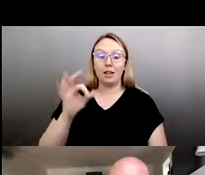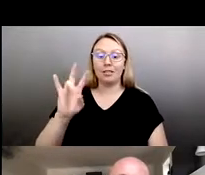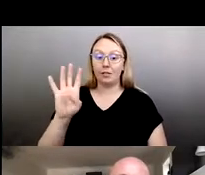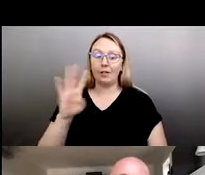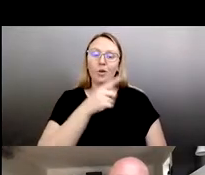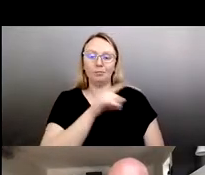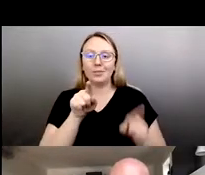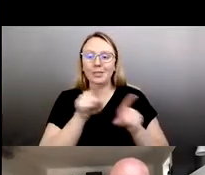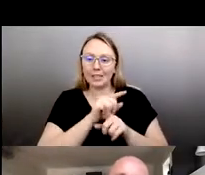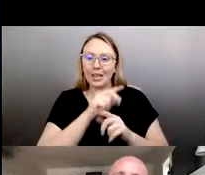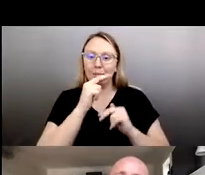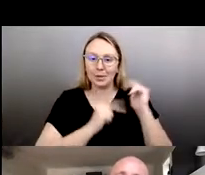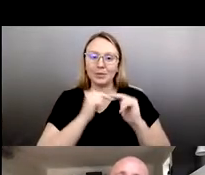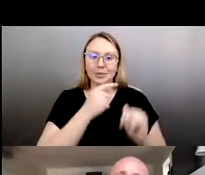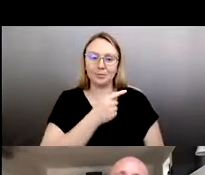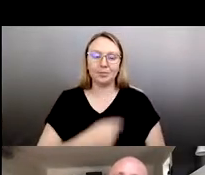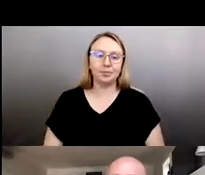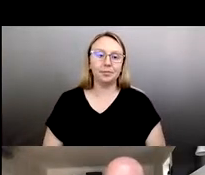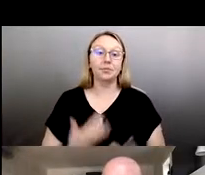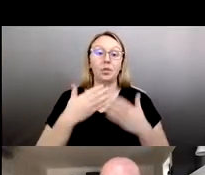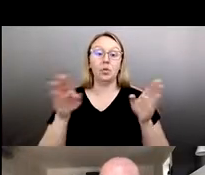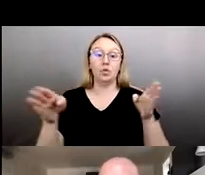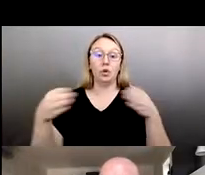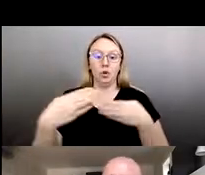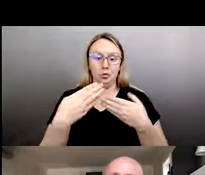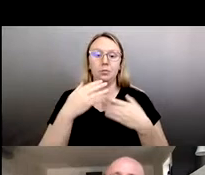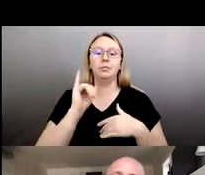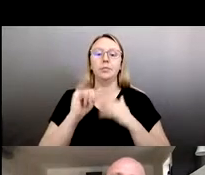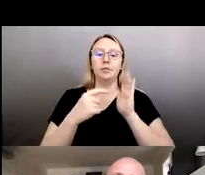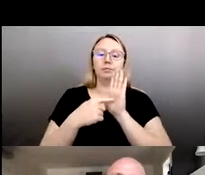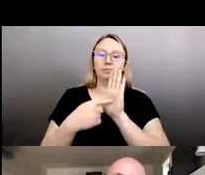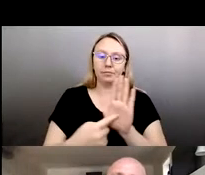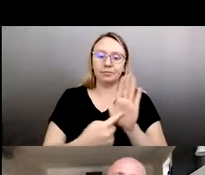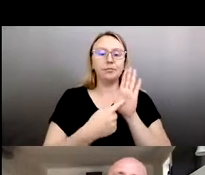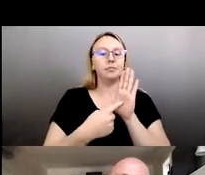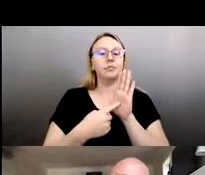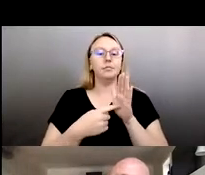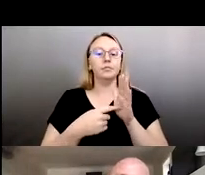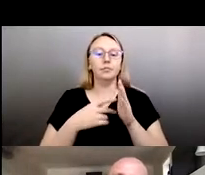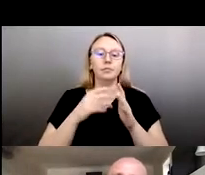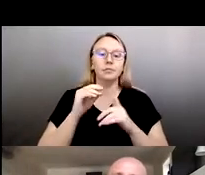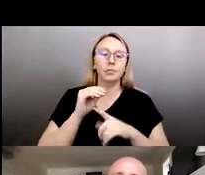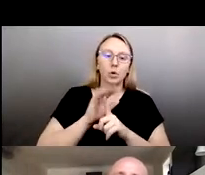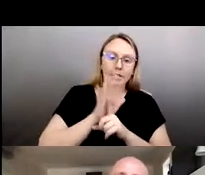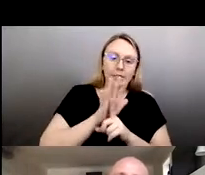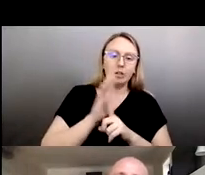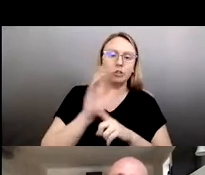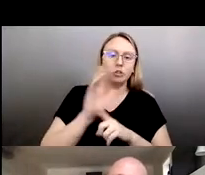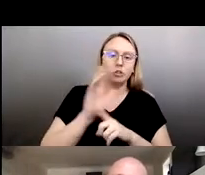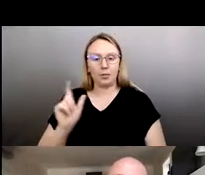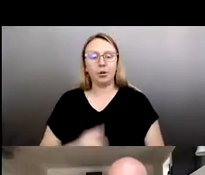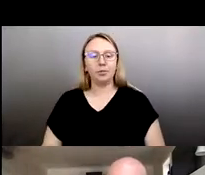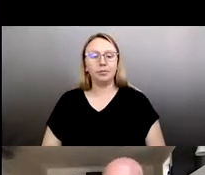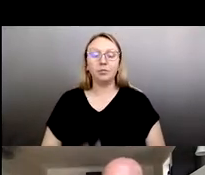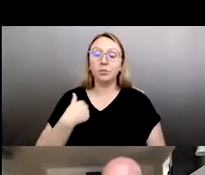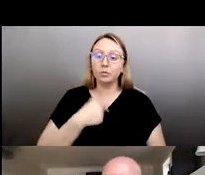1974. So the room, when you immediately walk in, is now our kind of exhibition space, our orientation space and library. We give lectures